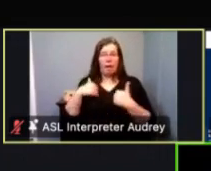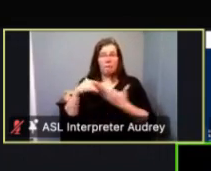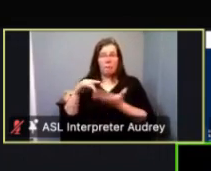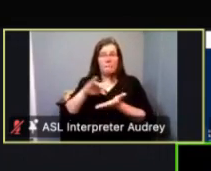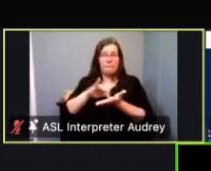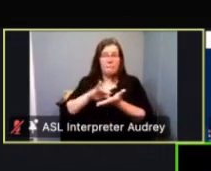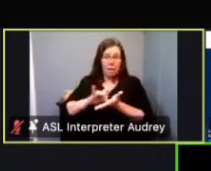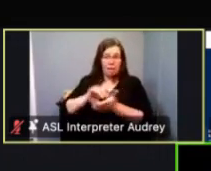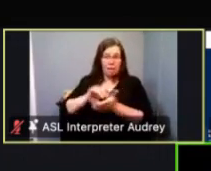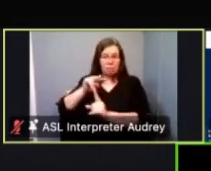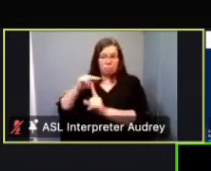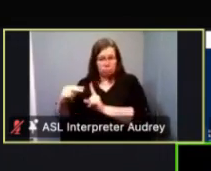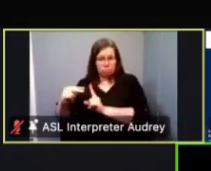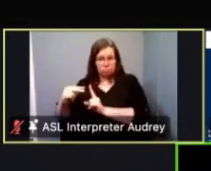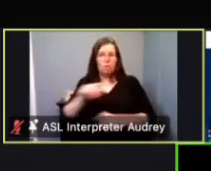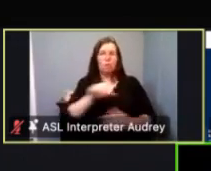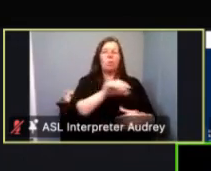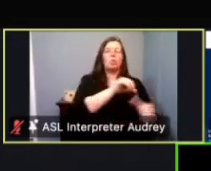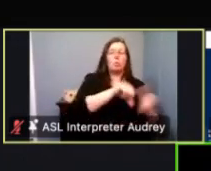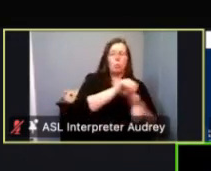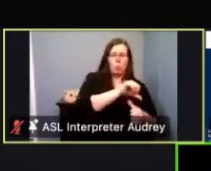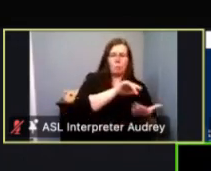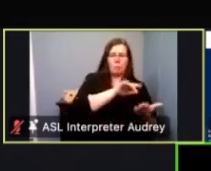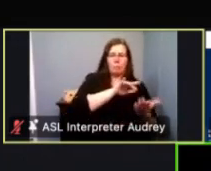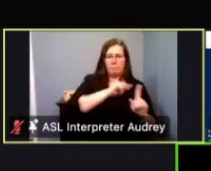model. So,